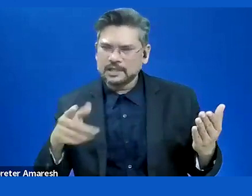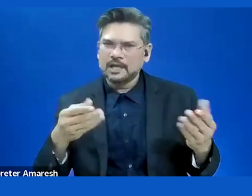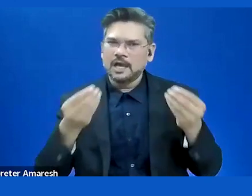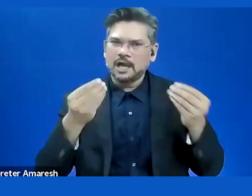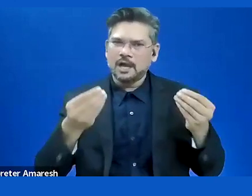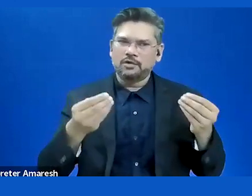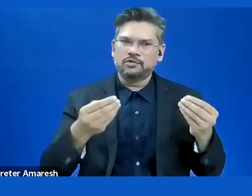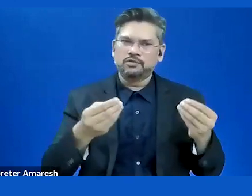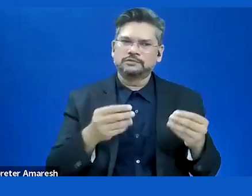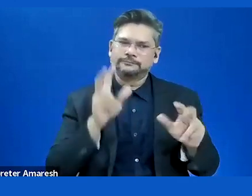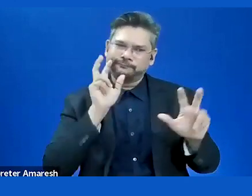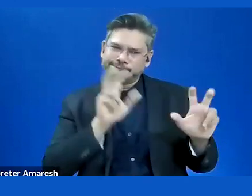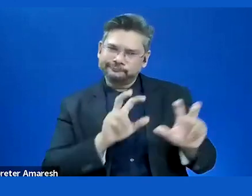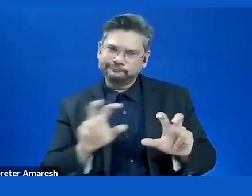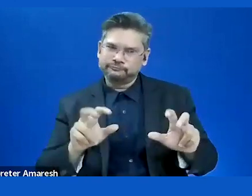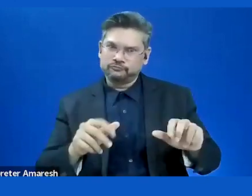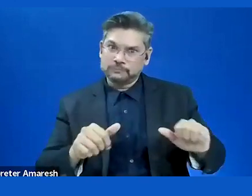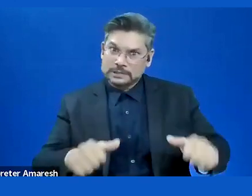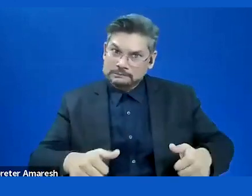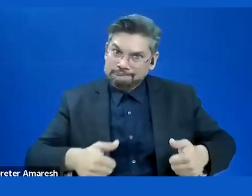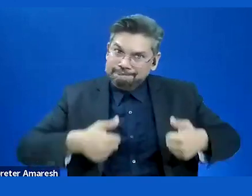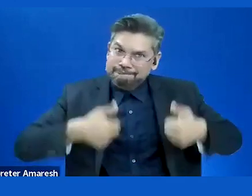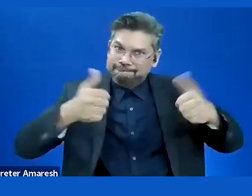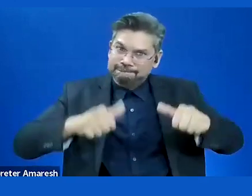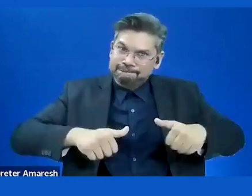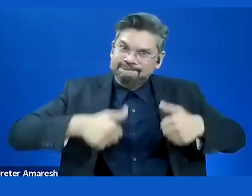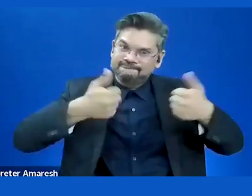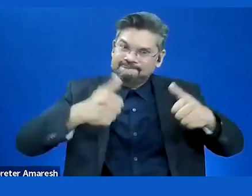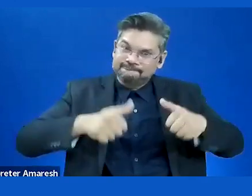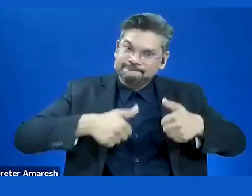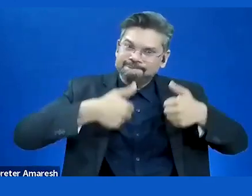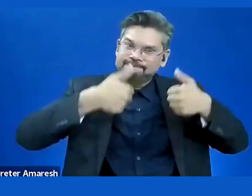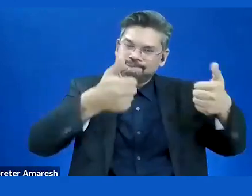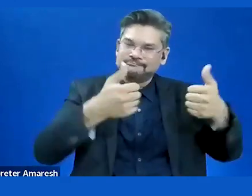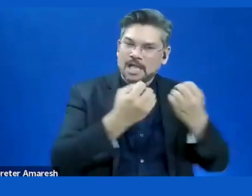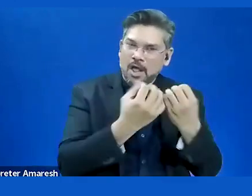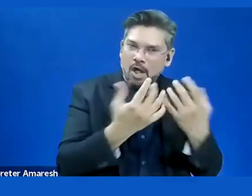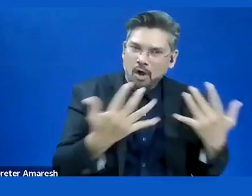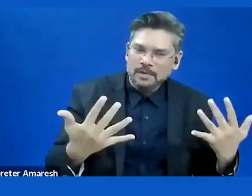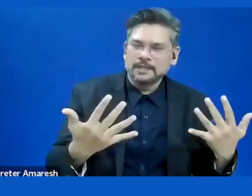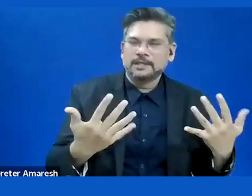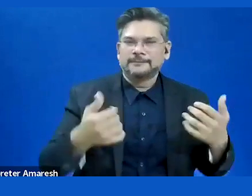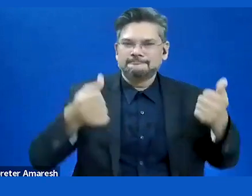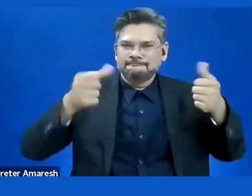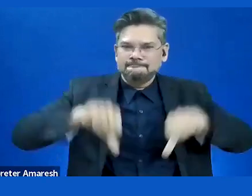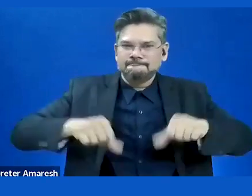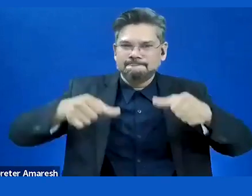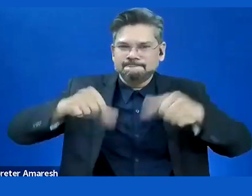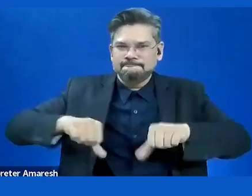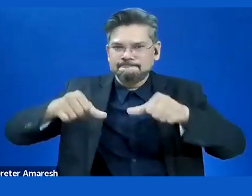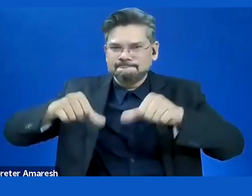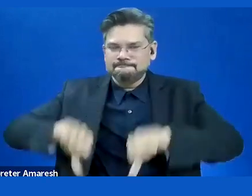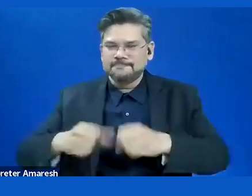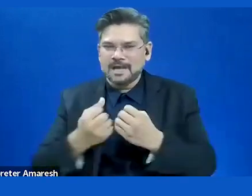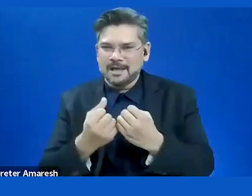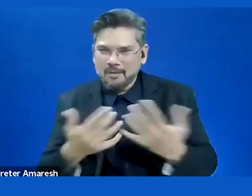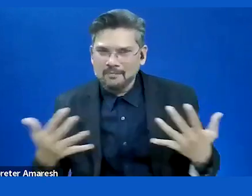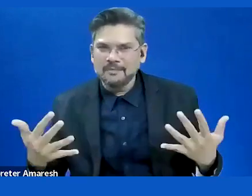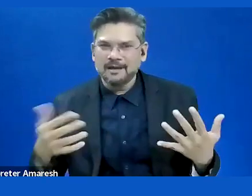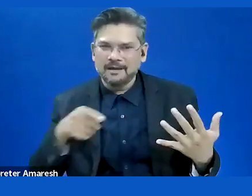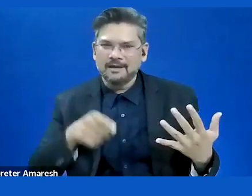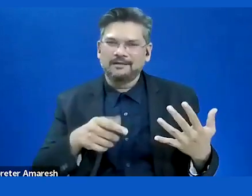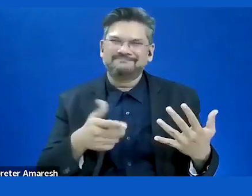Which success criteria, how many success criteria were failed across this website. That's a very, very, very